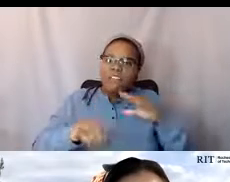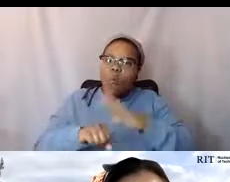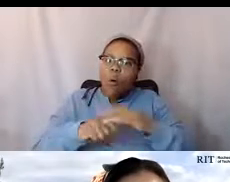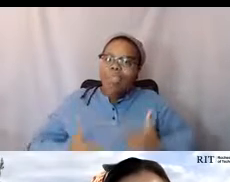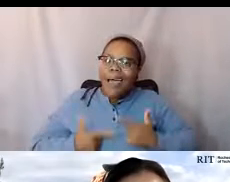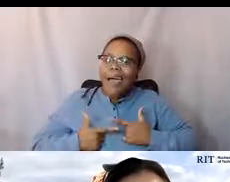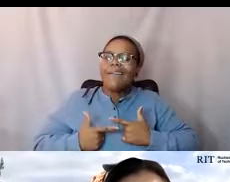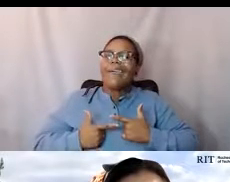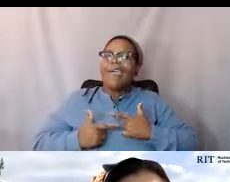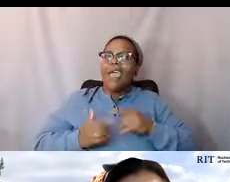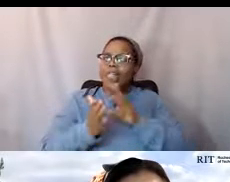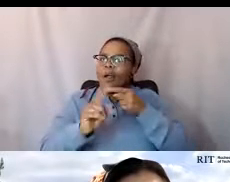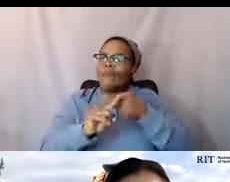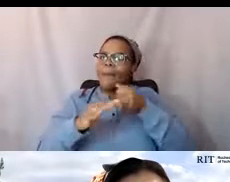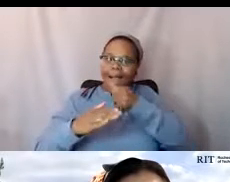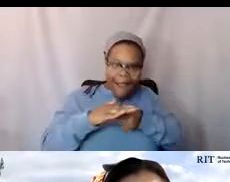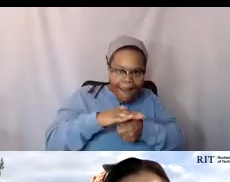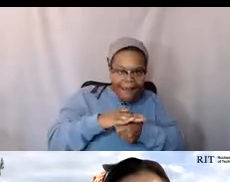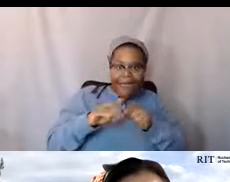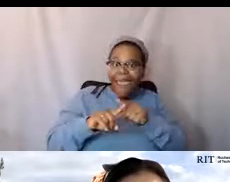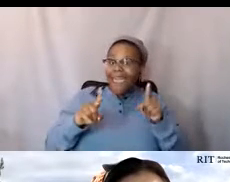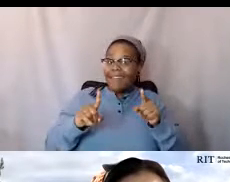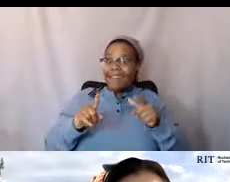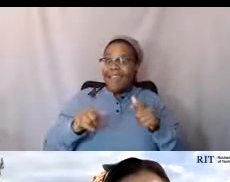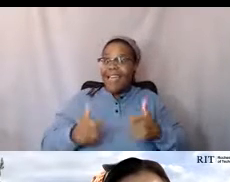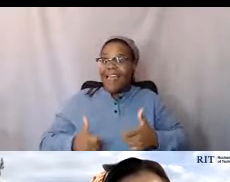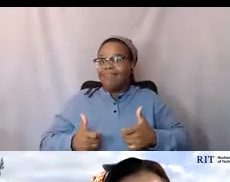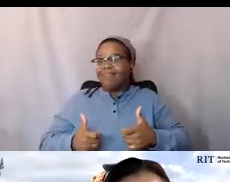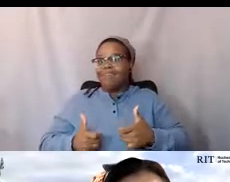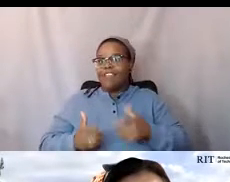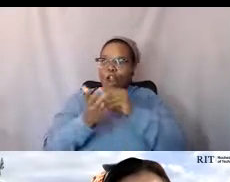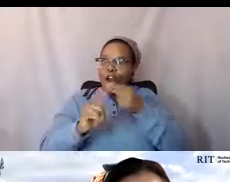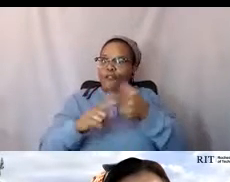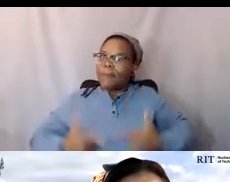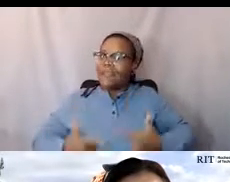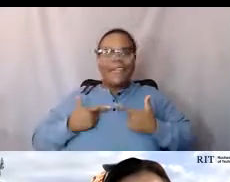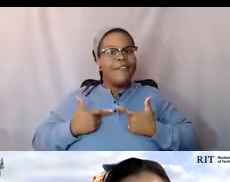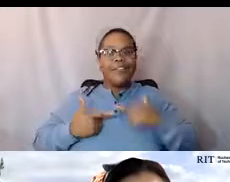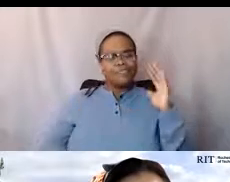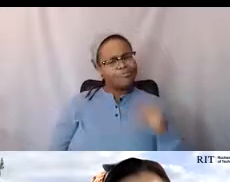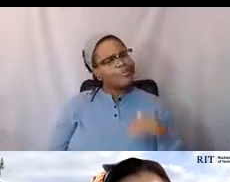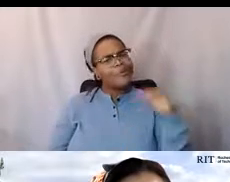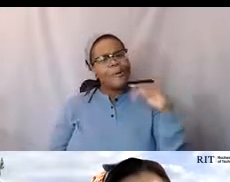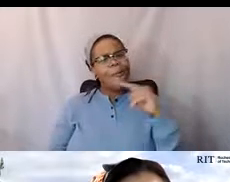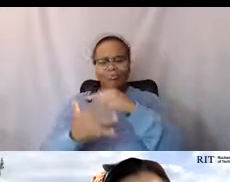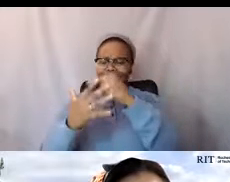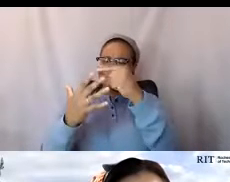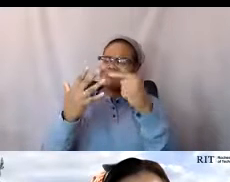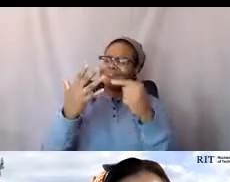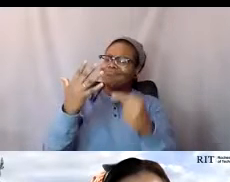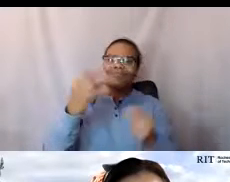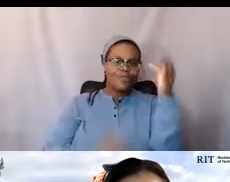hiding, but also learn through revealing and learn through owning up. I think, you know, so all those